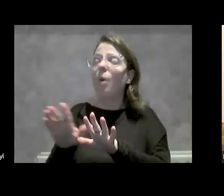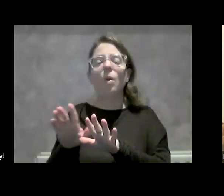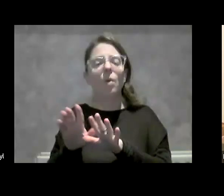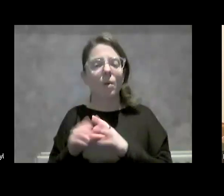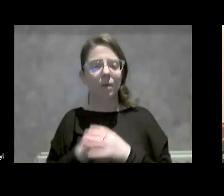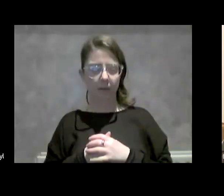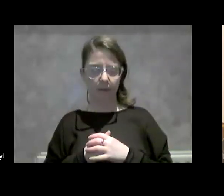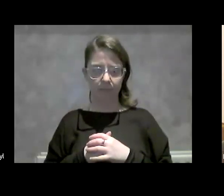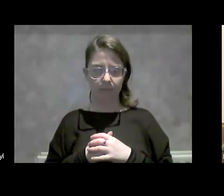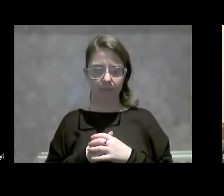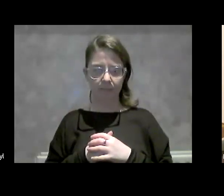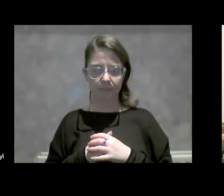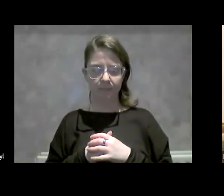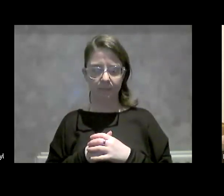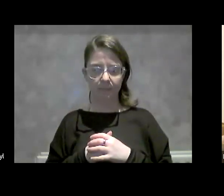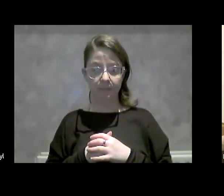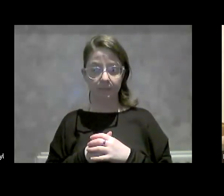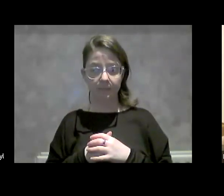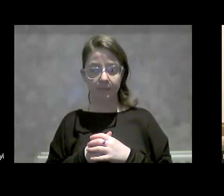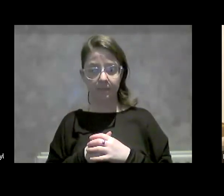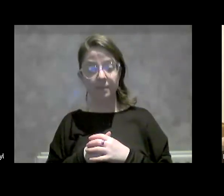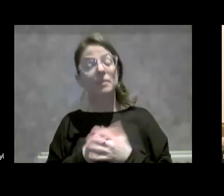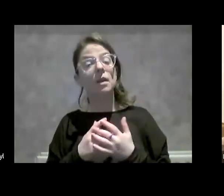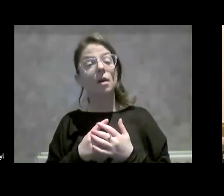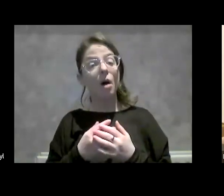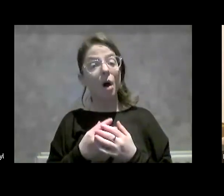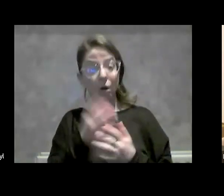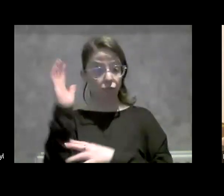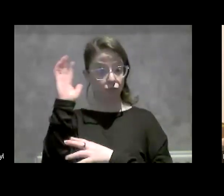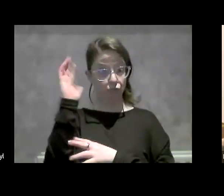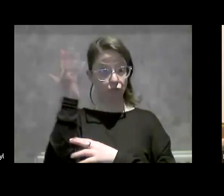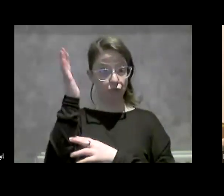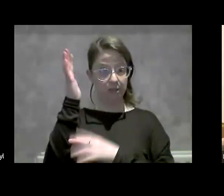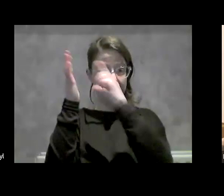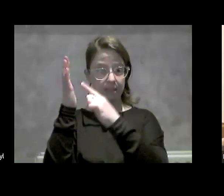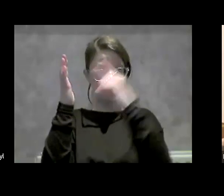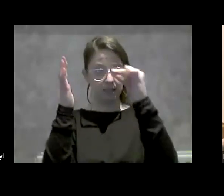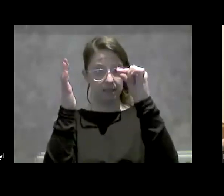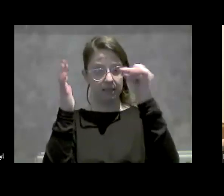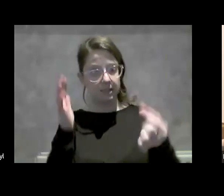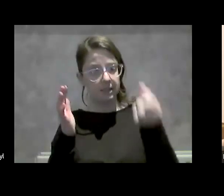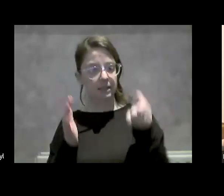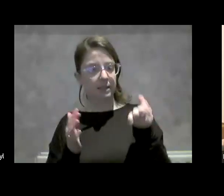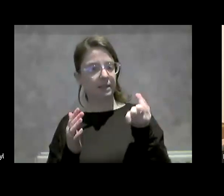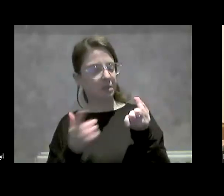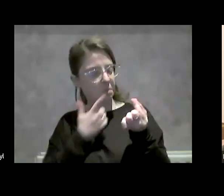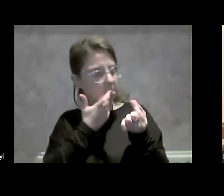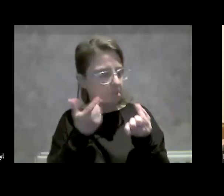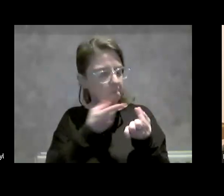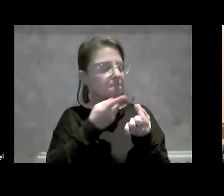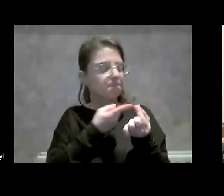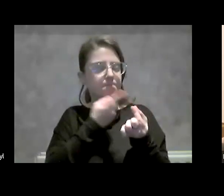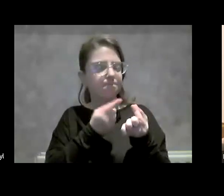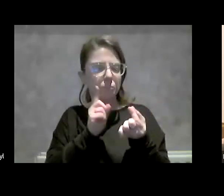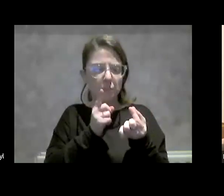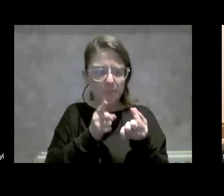my fingernails. I press the petal of a blossom tree between my thumb and forefinger just to search for that